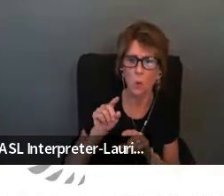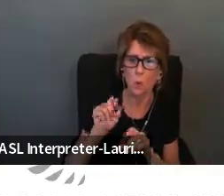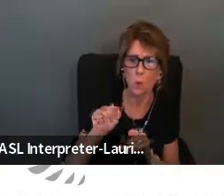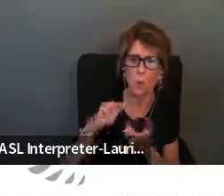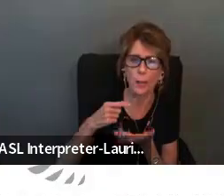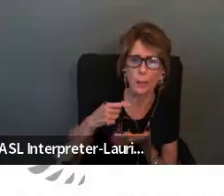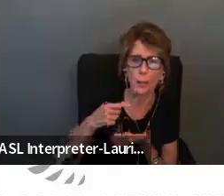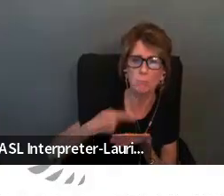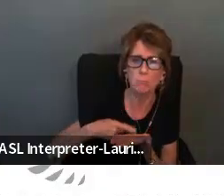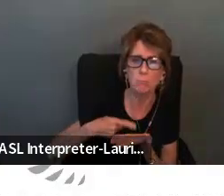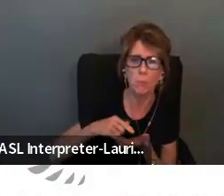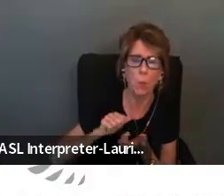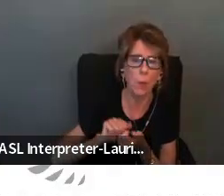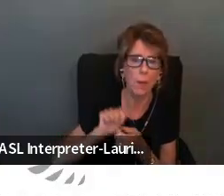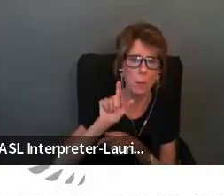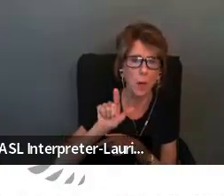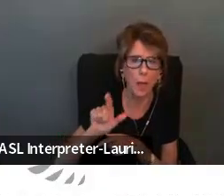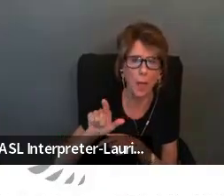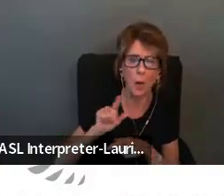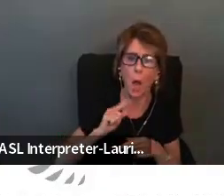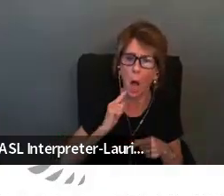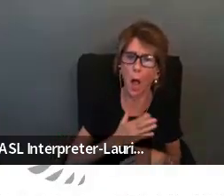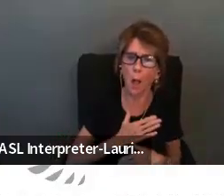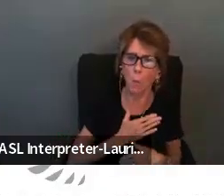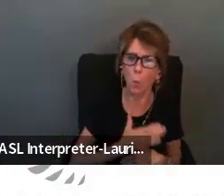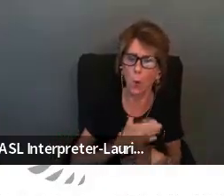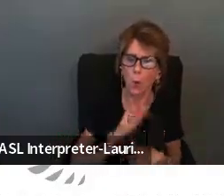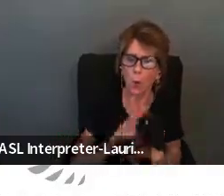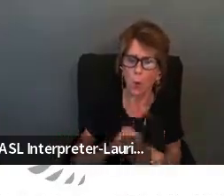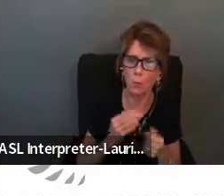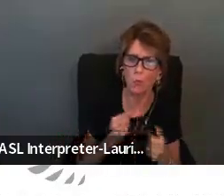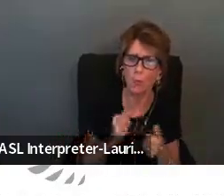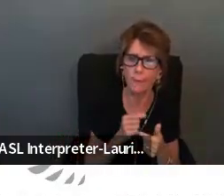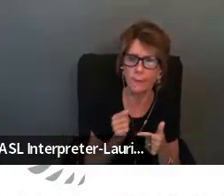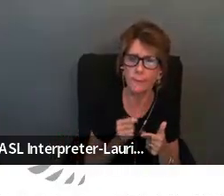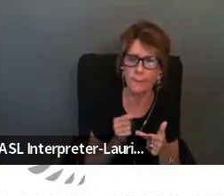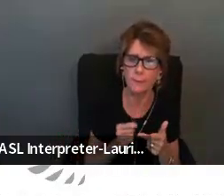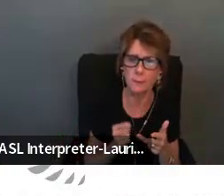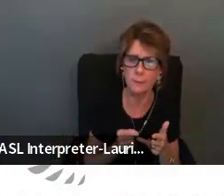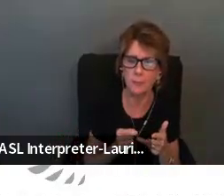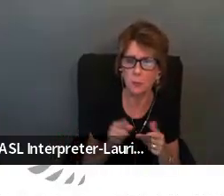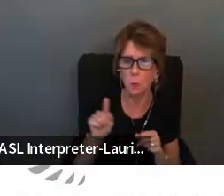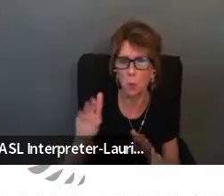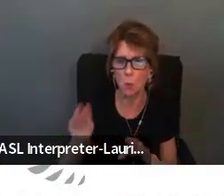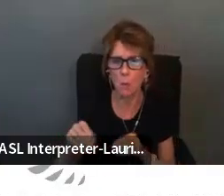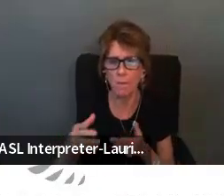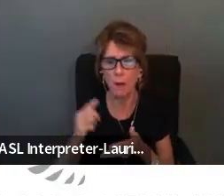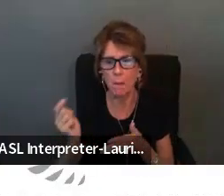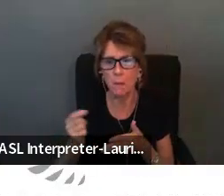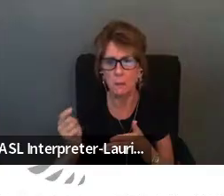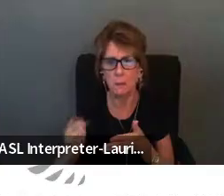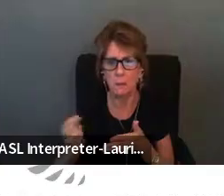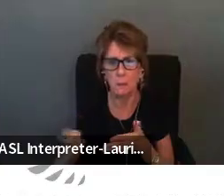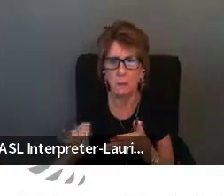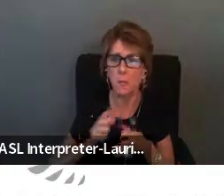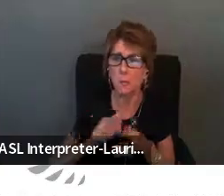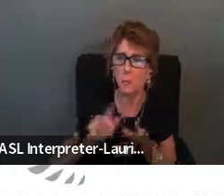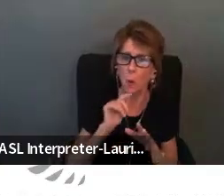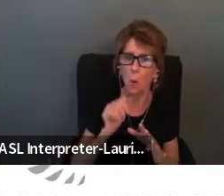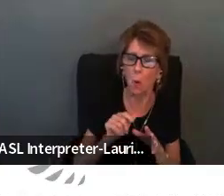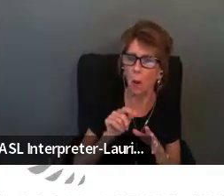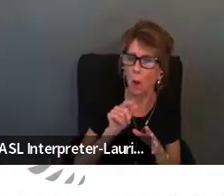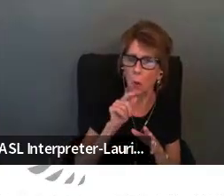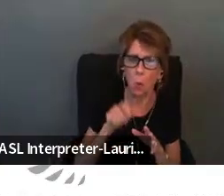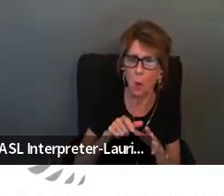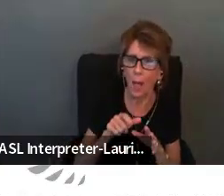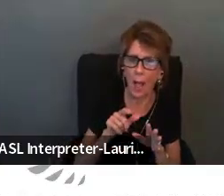as my contribution to the accommodation. You're not required to, of course, lay out any particular thing to